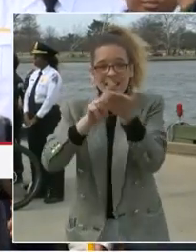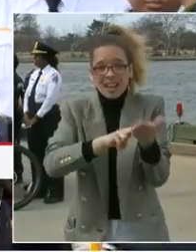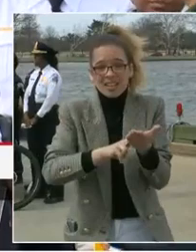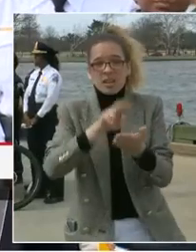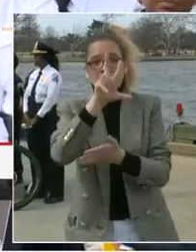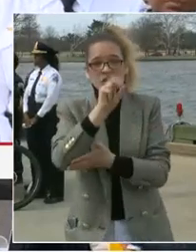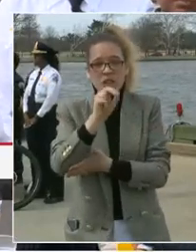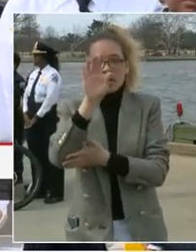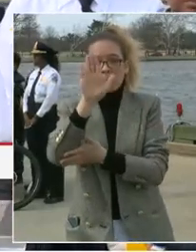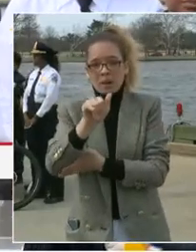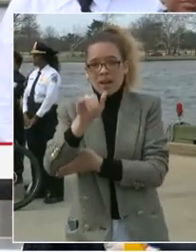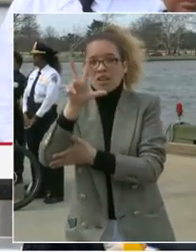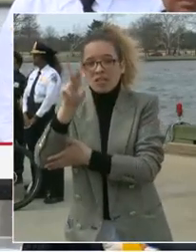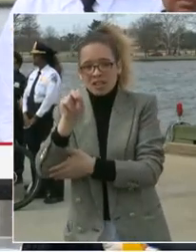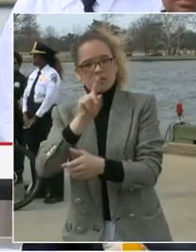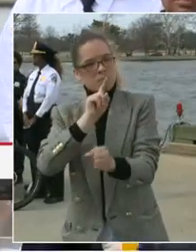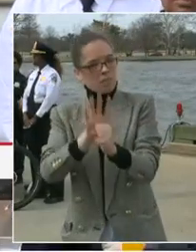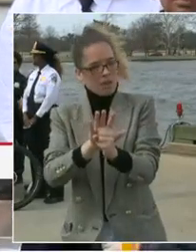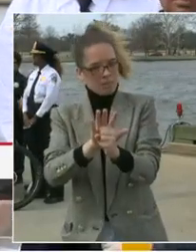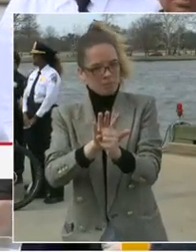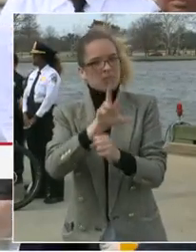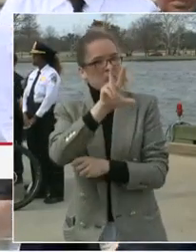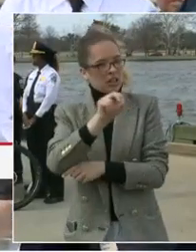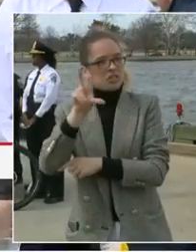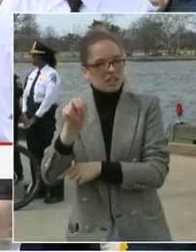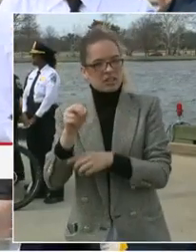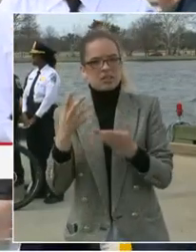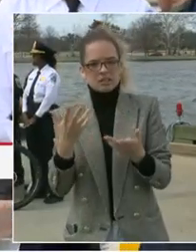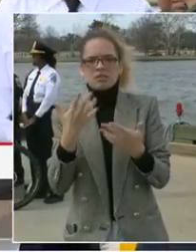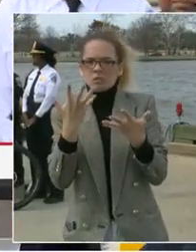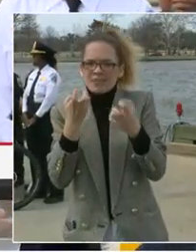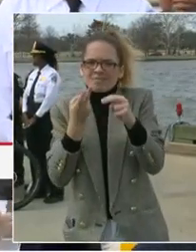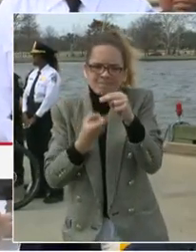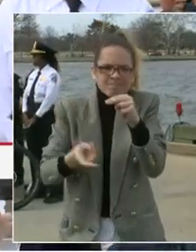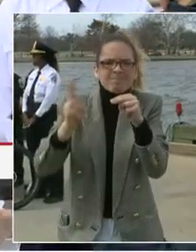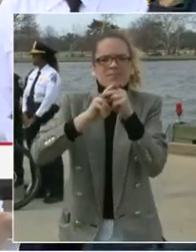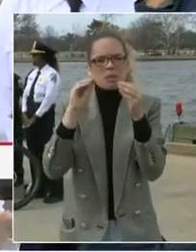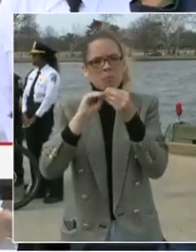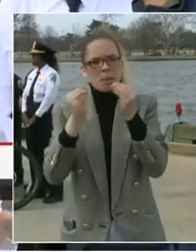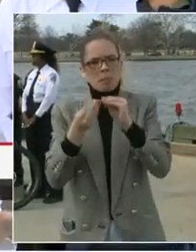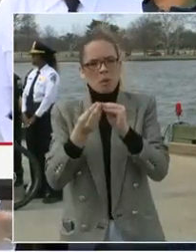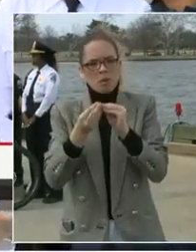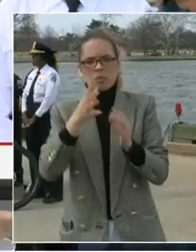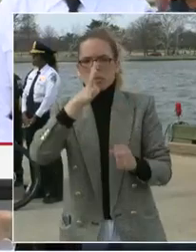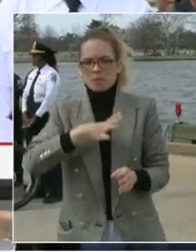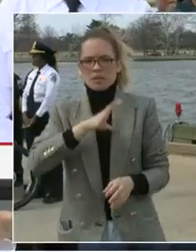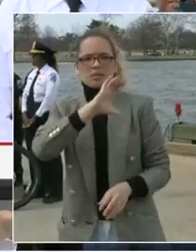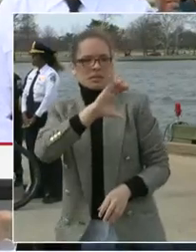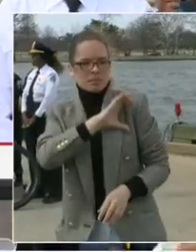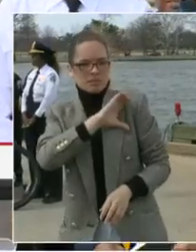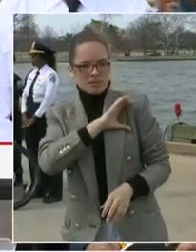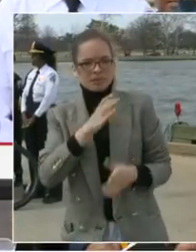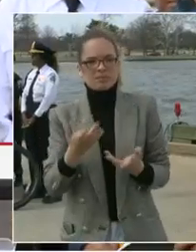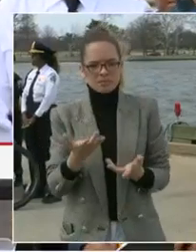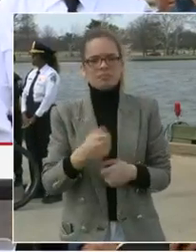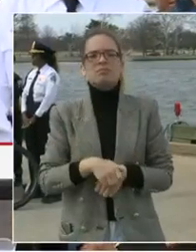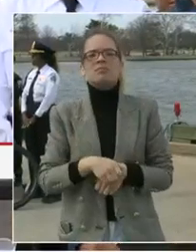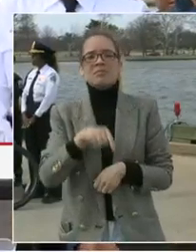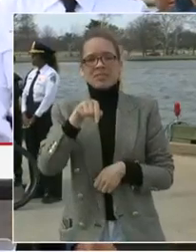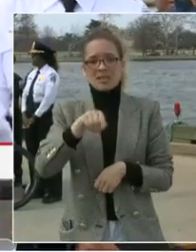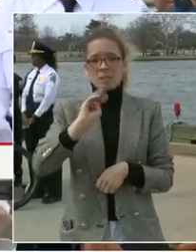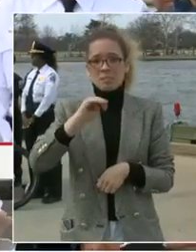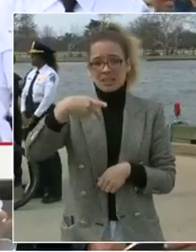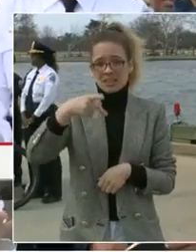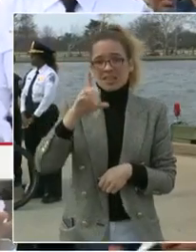We're pledging to increase the number of female police officers and continue to make MPD the most equitable agency